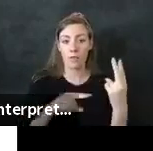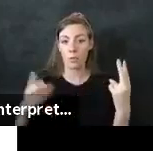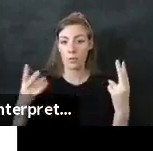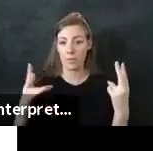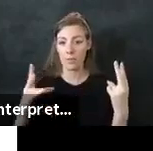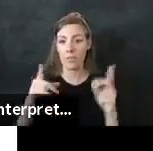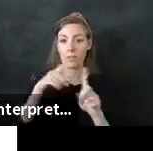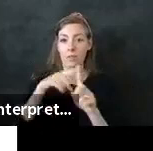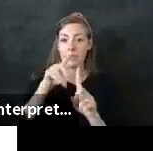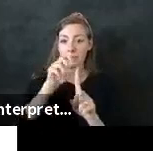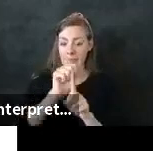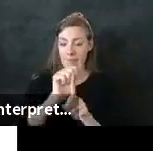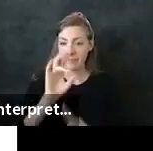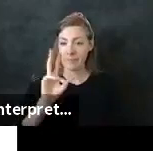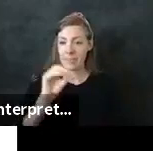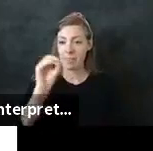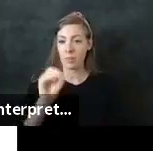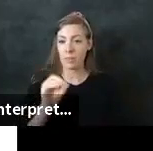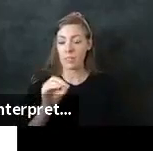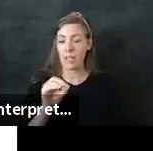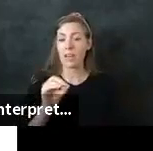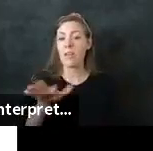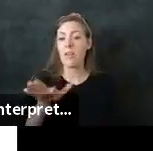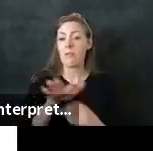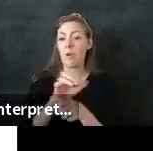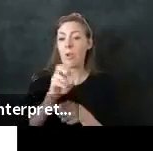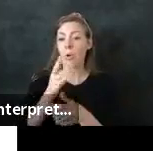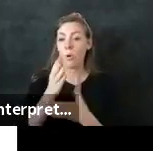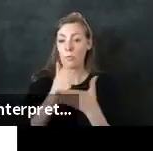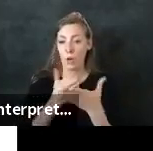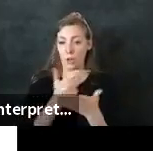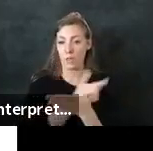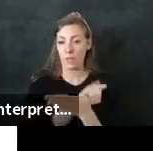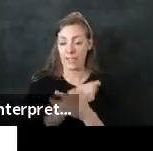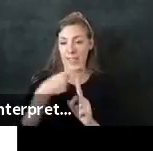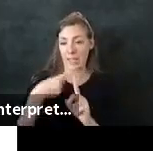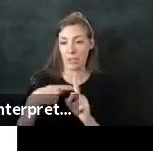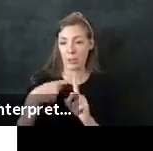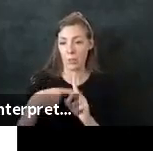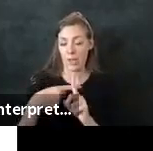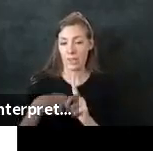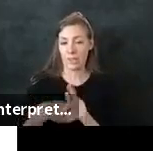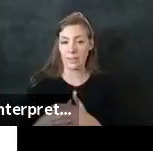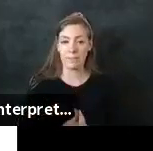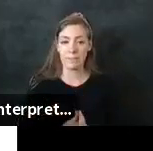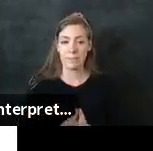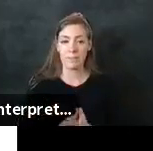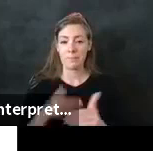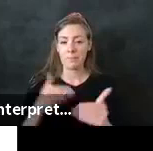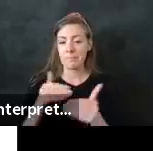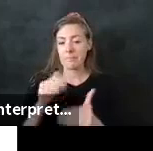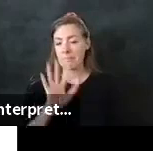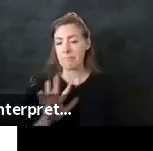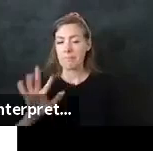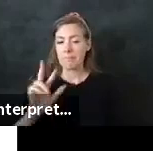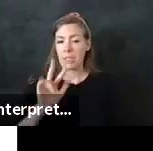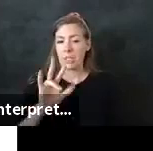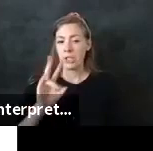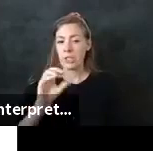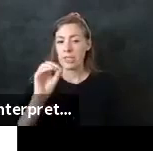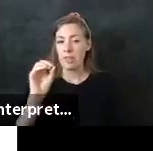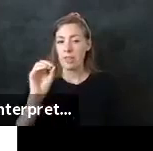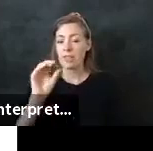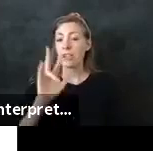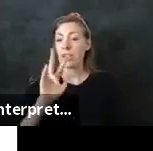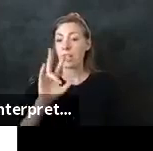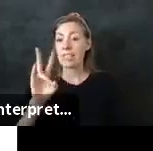the 70% full or partial vaccination rate. Right, there are nearly 37,000 age-eligible